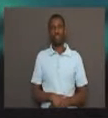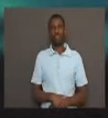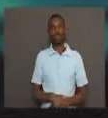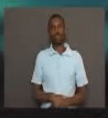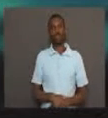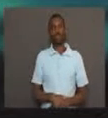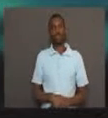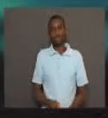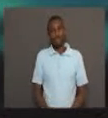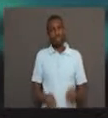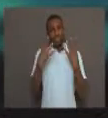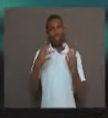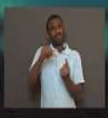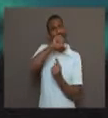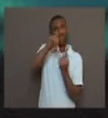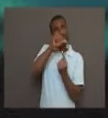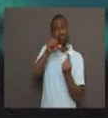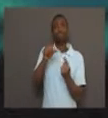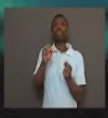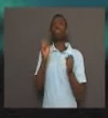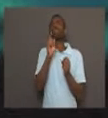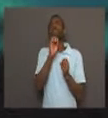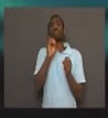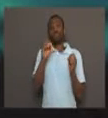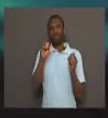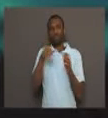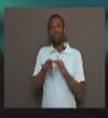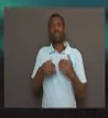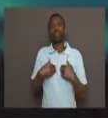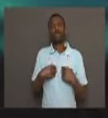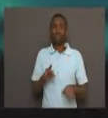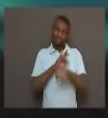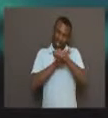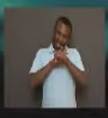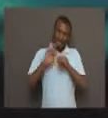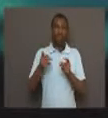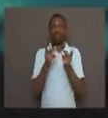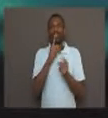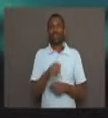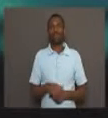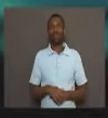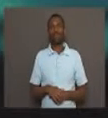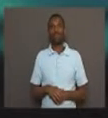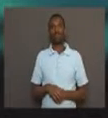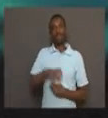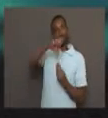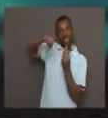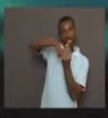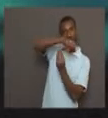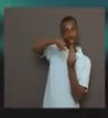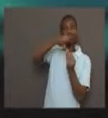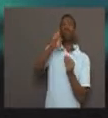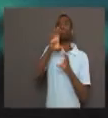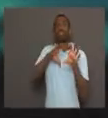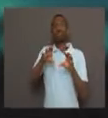Most of the atom is empty space, and electrons orbit the